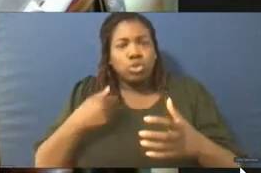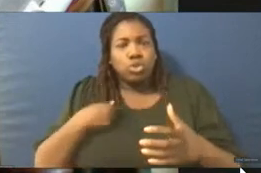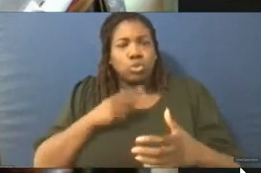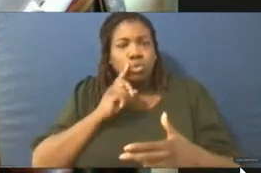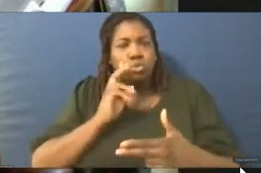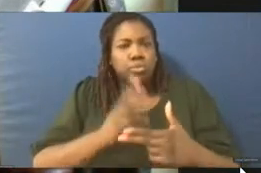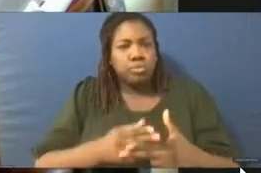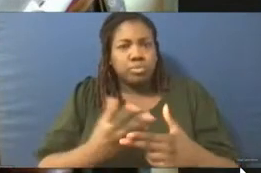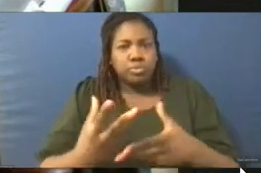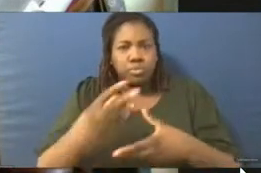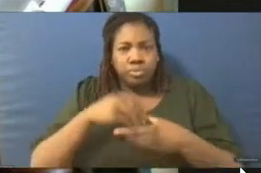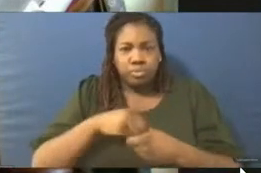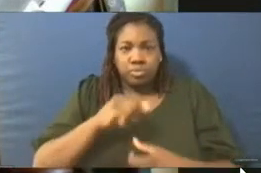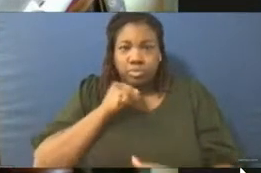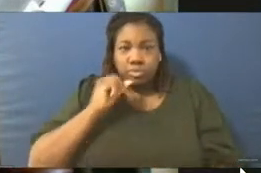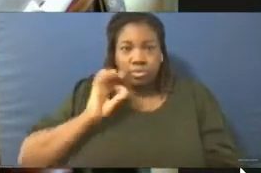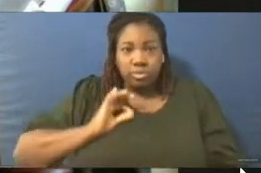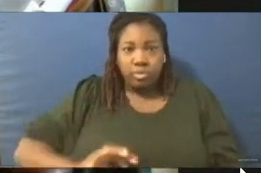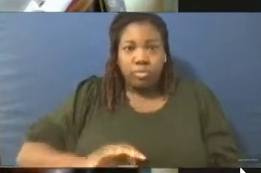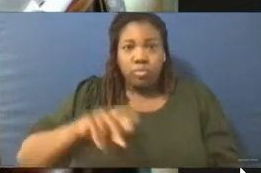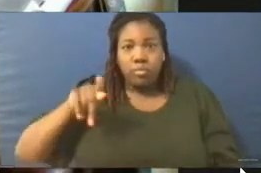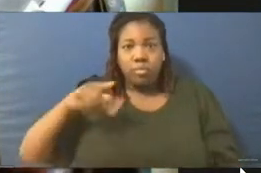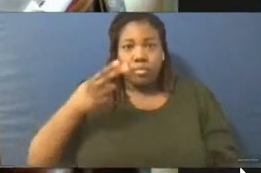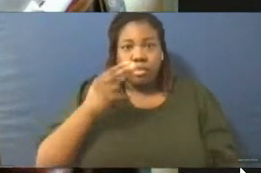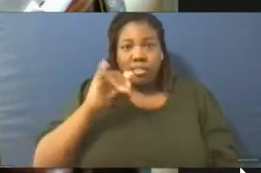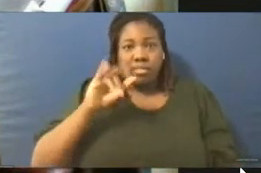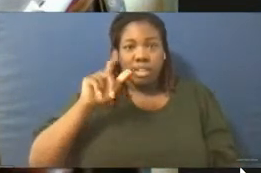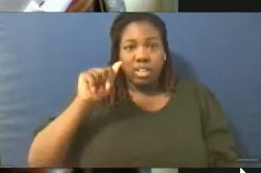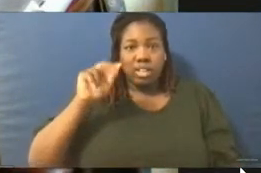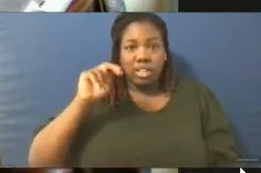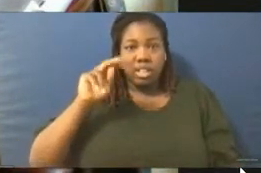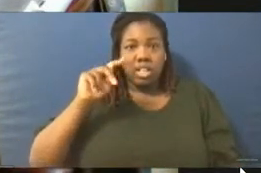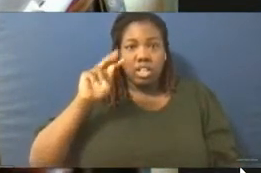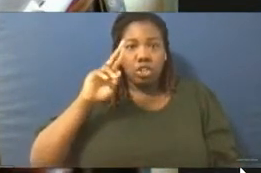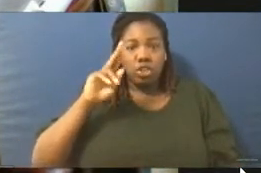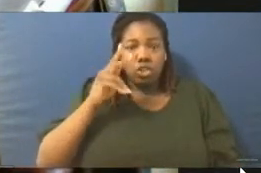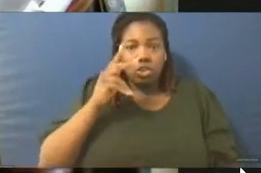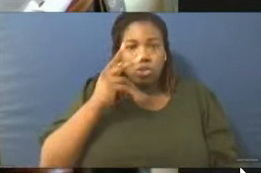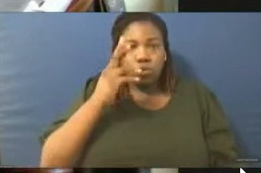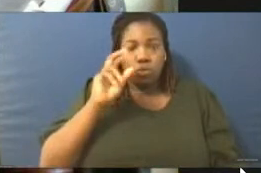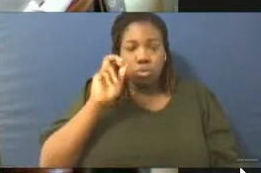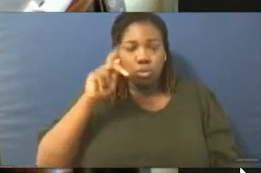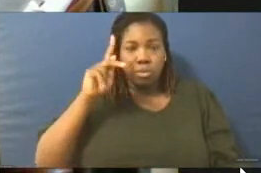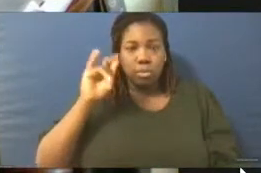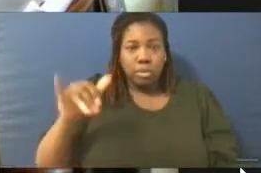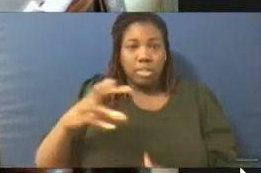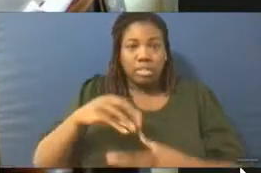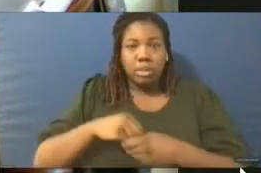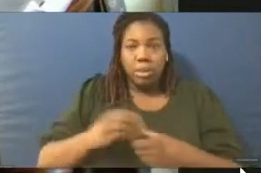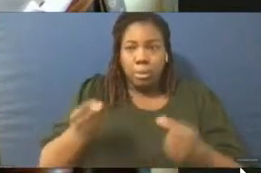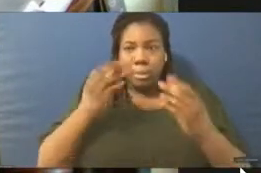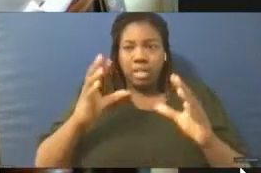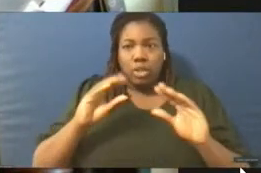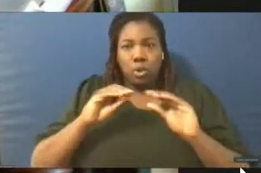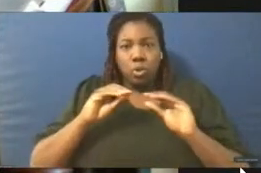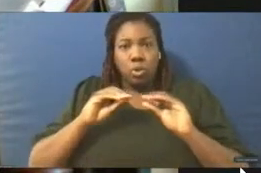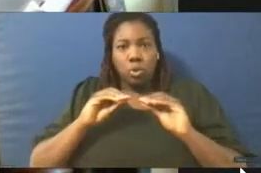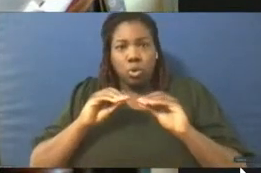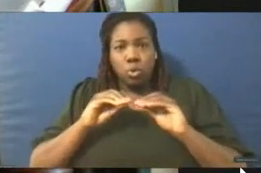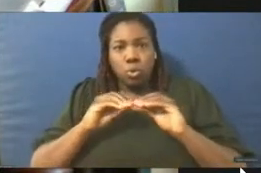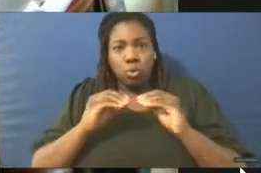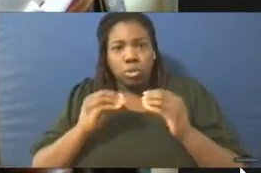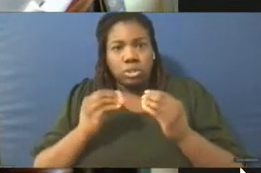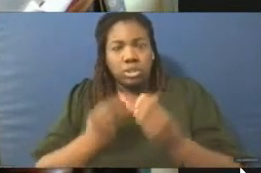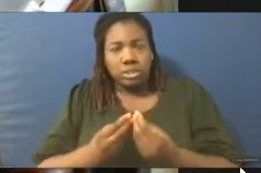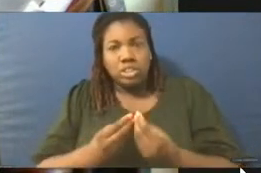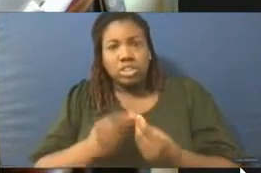our nonprofits and philanthropy in that concept, because there are many organizations, many Americans who are ready to stand up